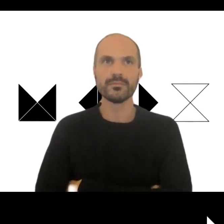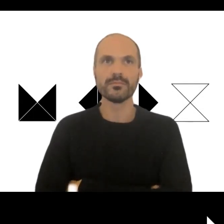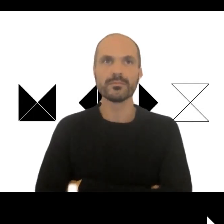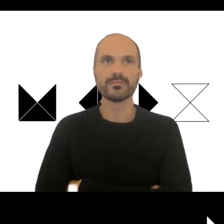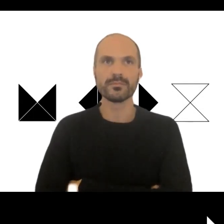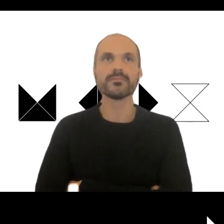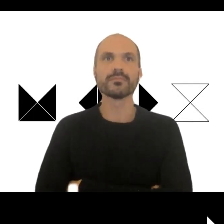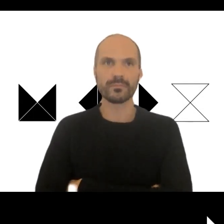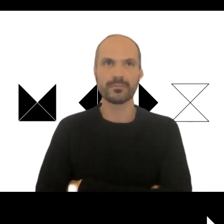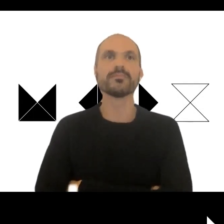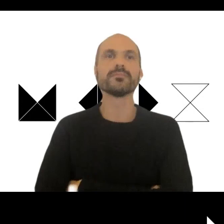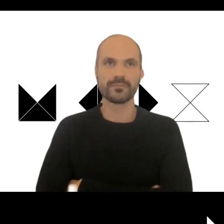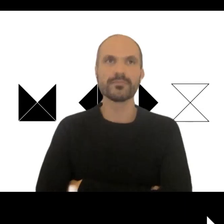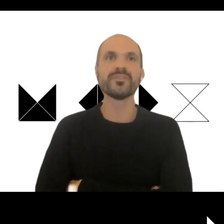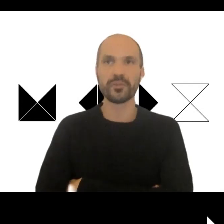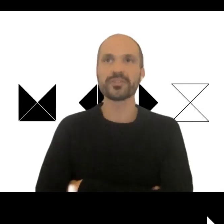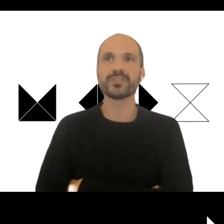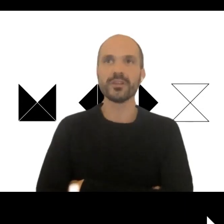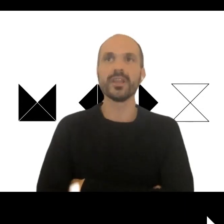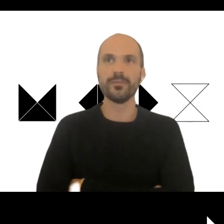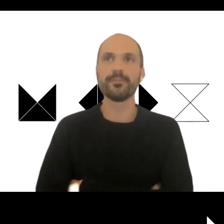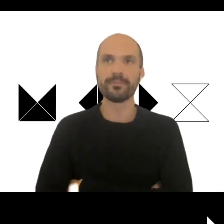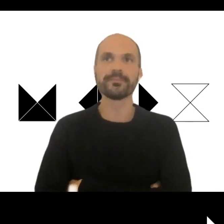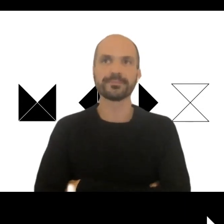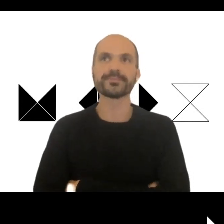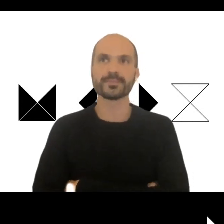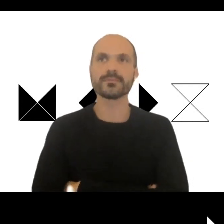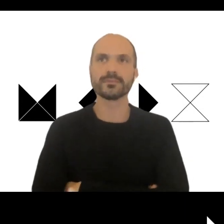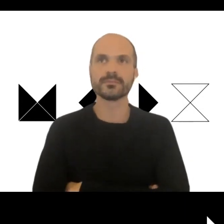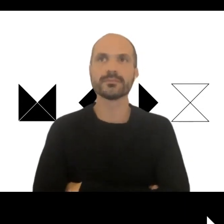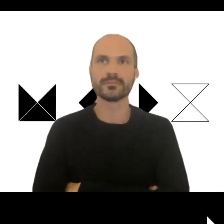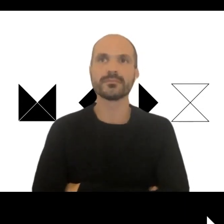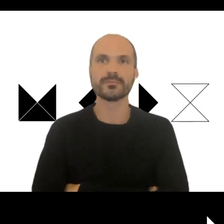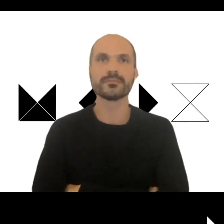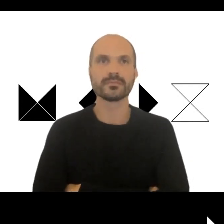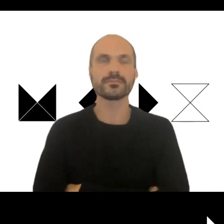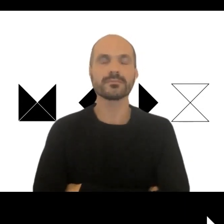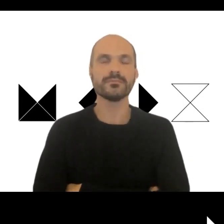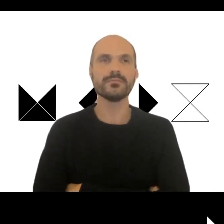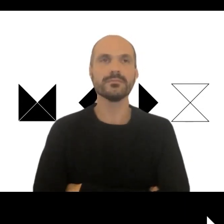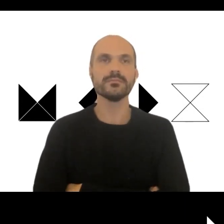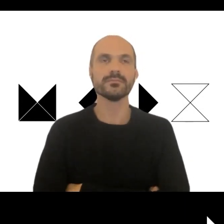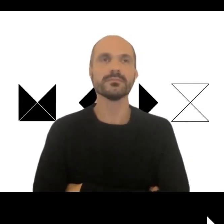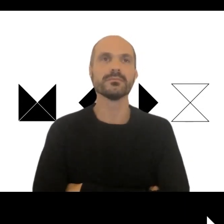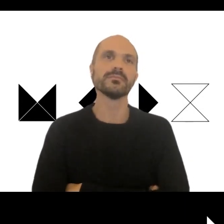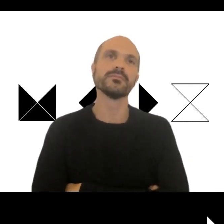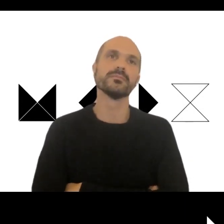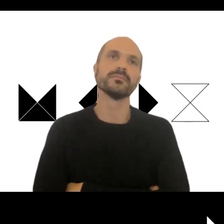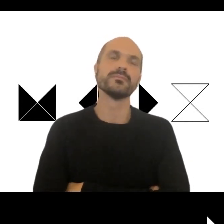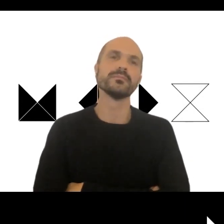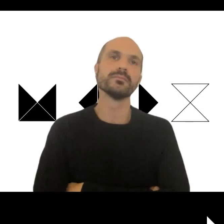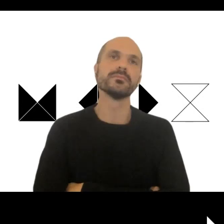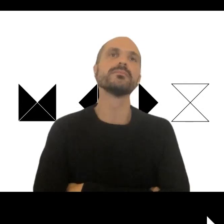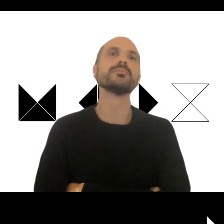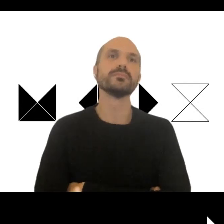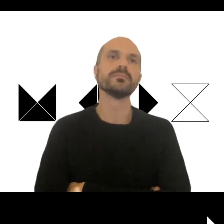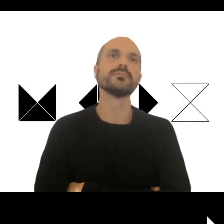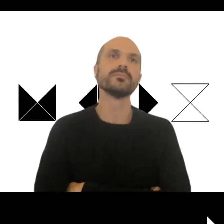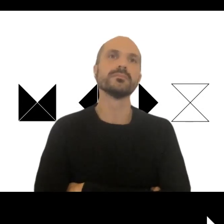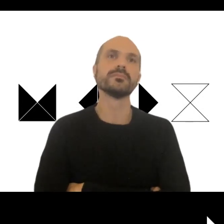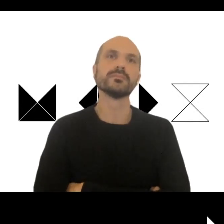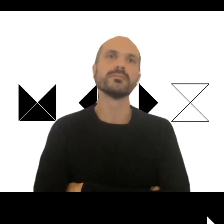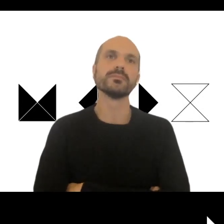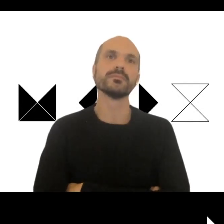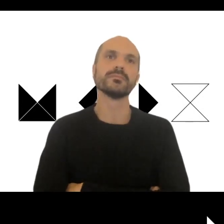became developers, or focused on. And then we cut off. So now we're only developers,